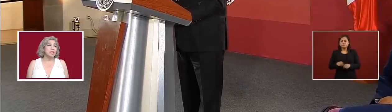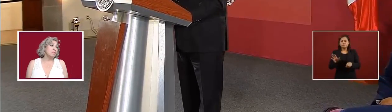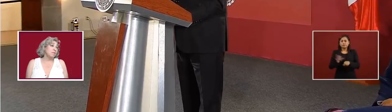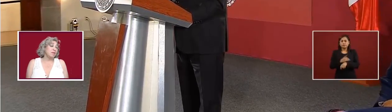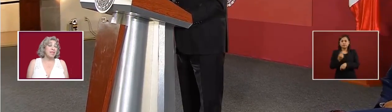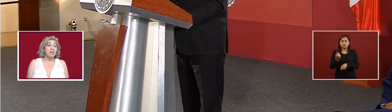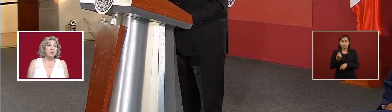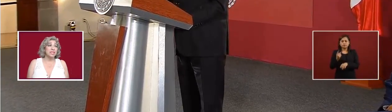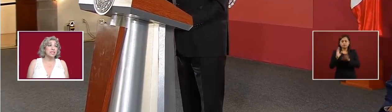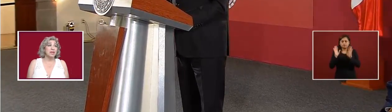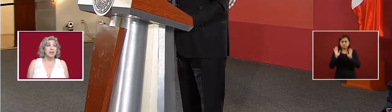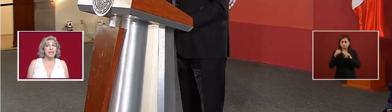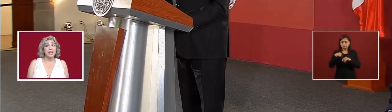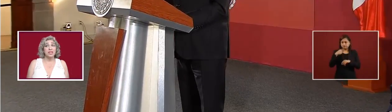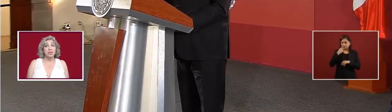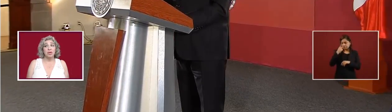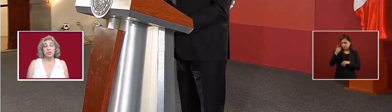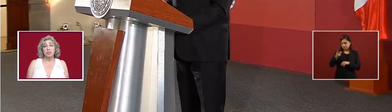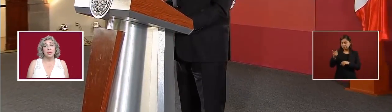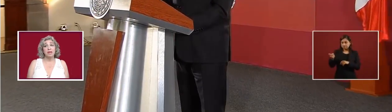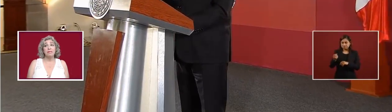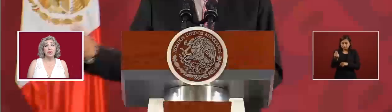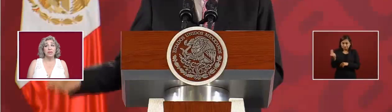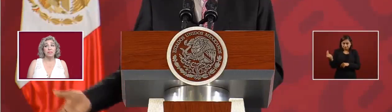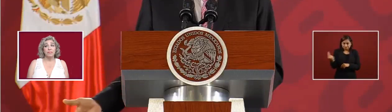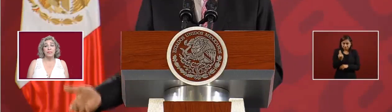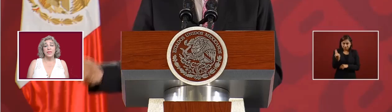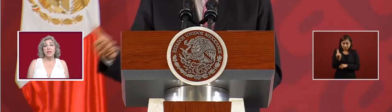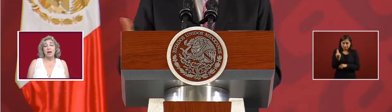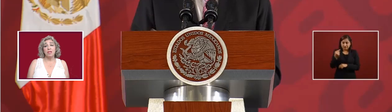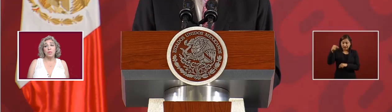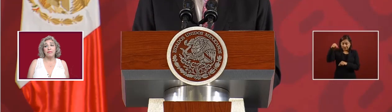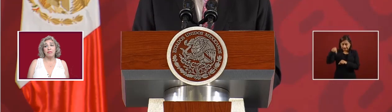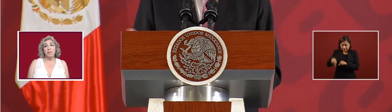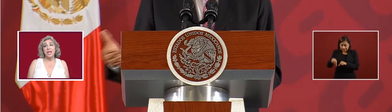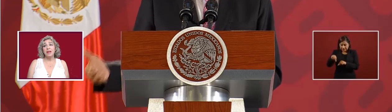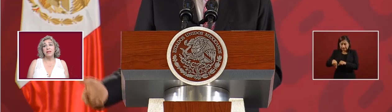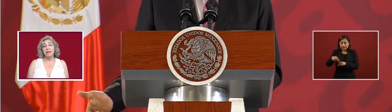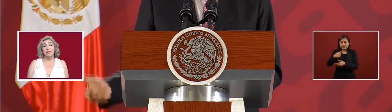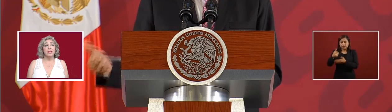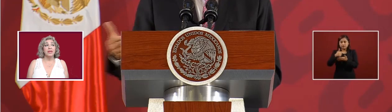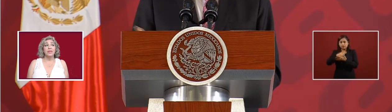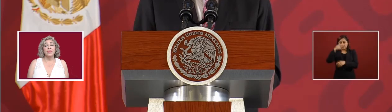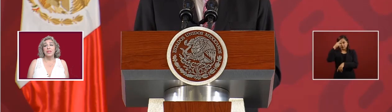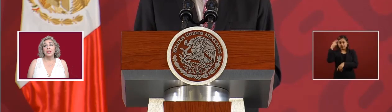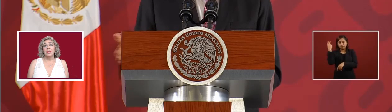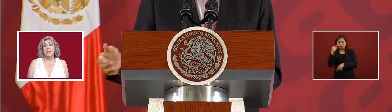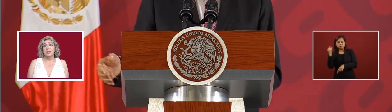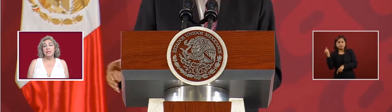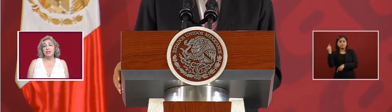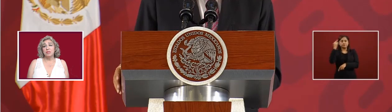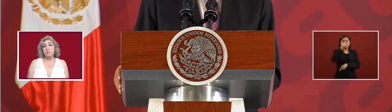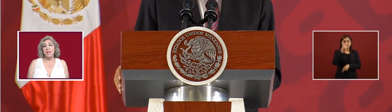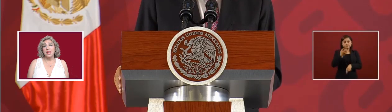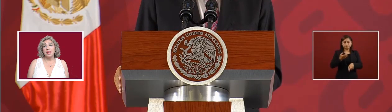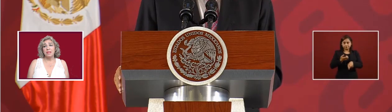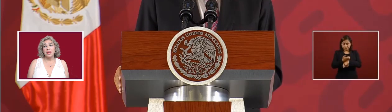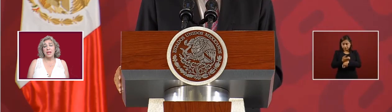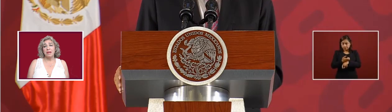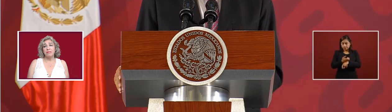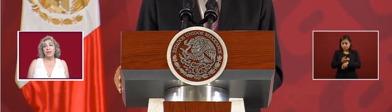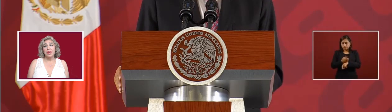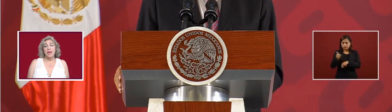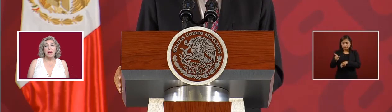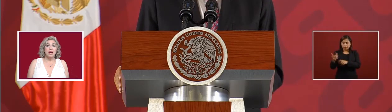Or, that, if they don't necessarily need to go to cover, all the way from here, there's media